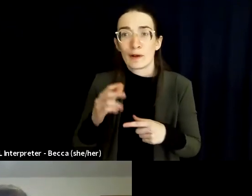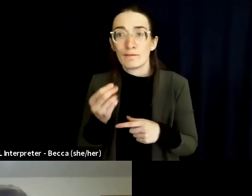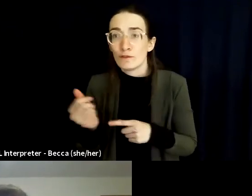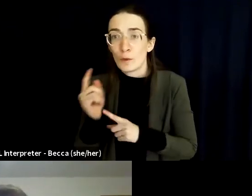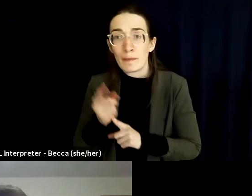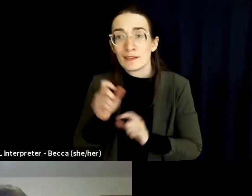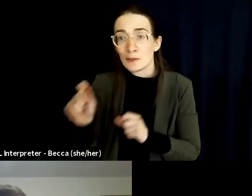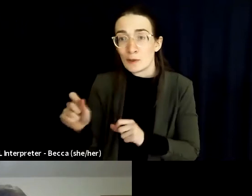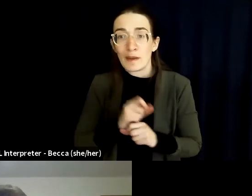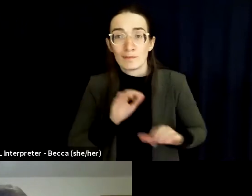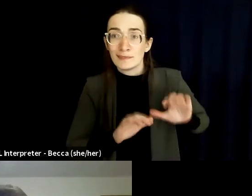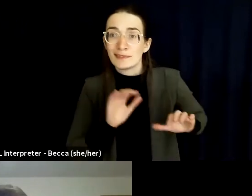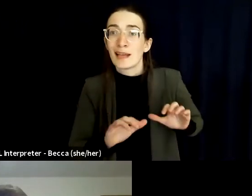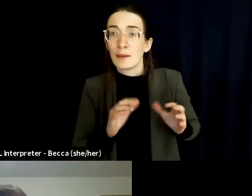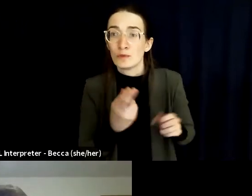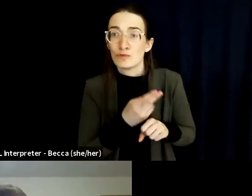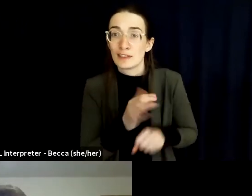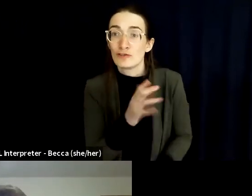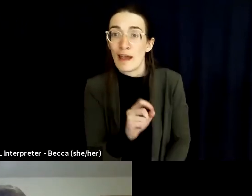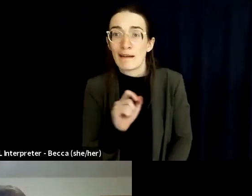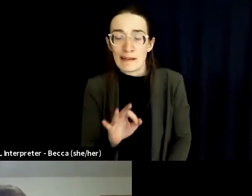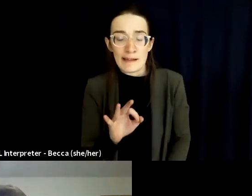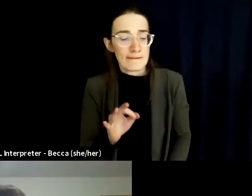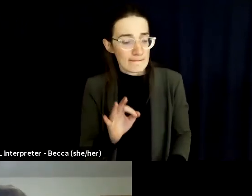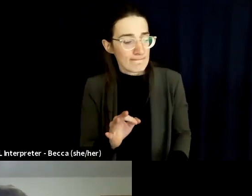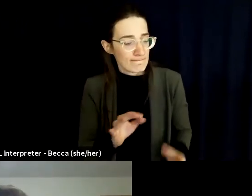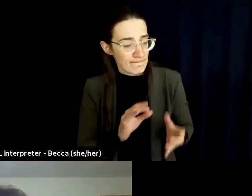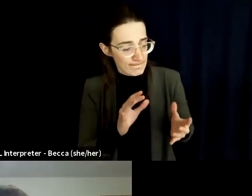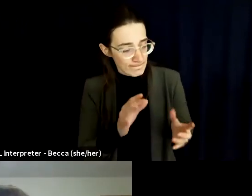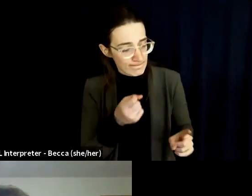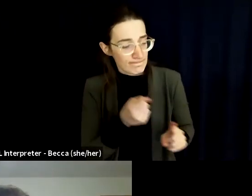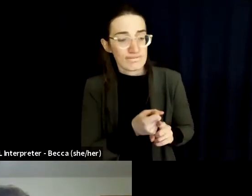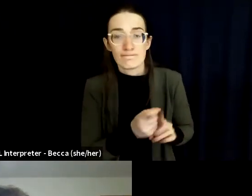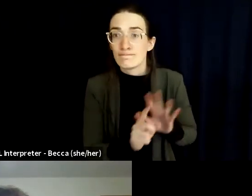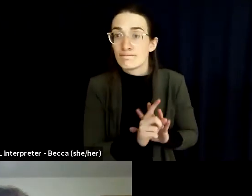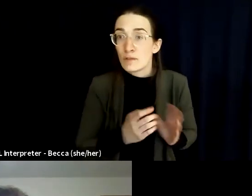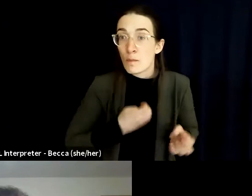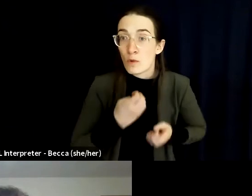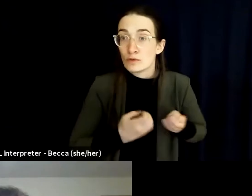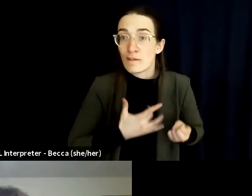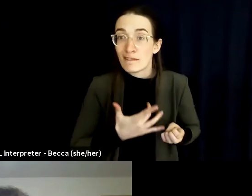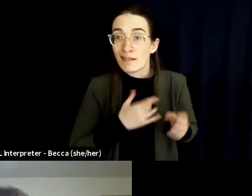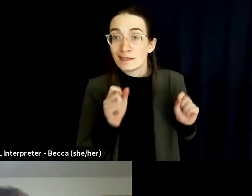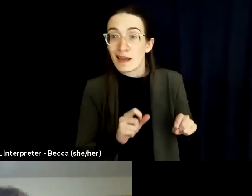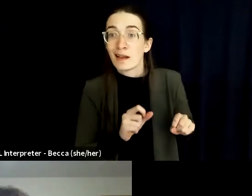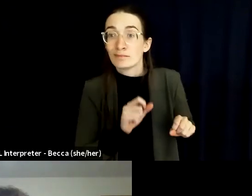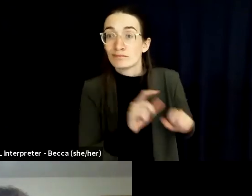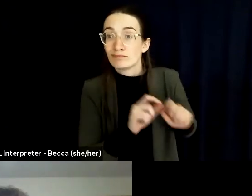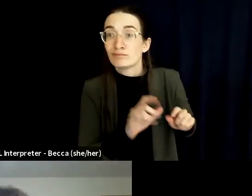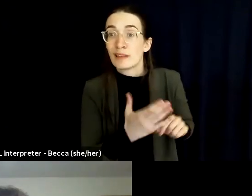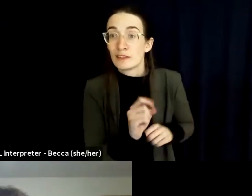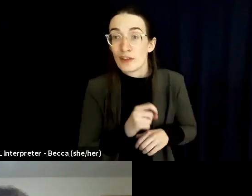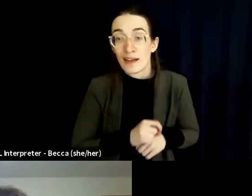things are coming up to you, up for you. Let me know if you're having any trouble with the downloadable link of the activity